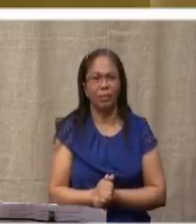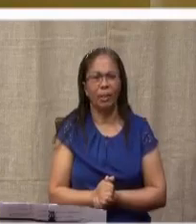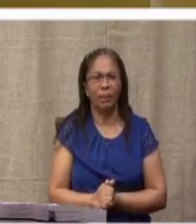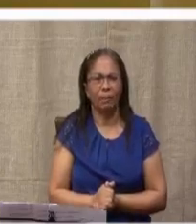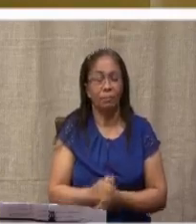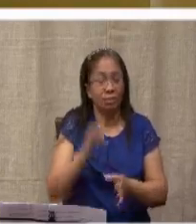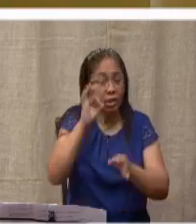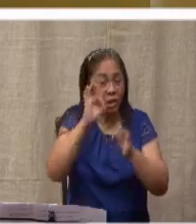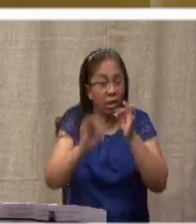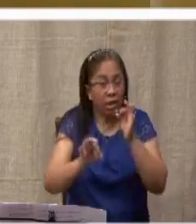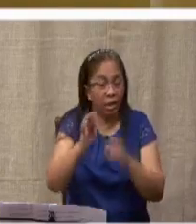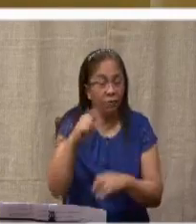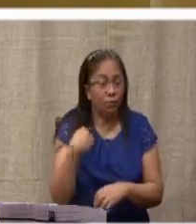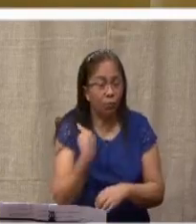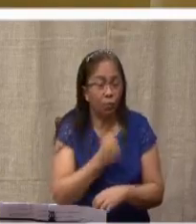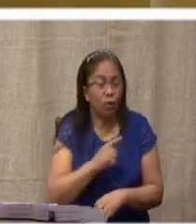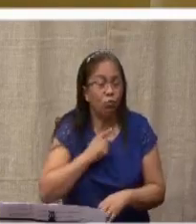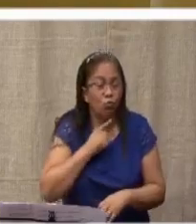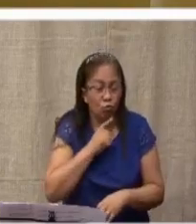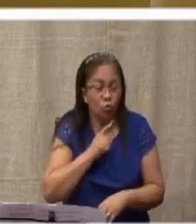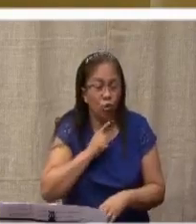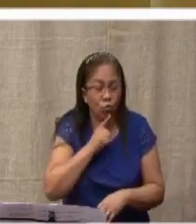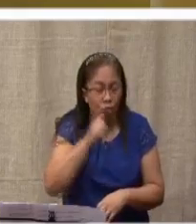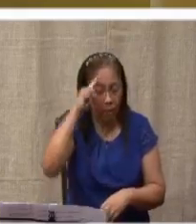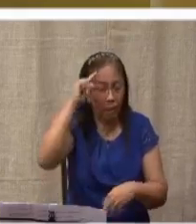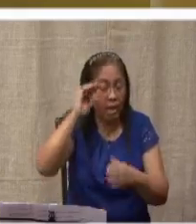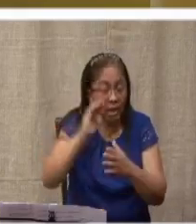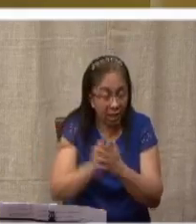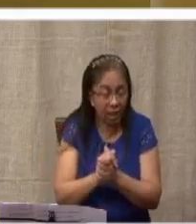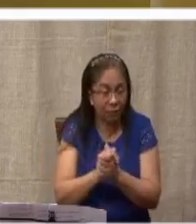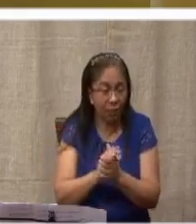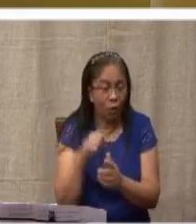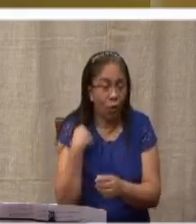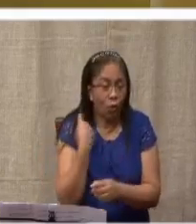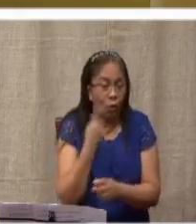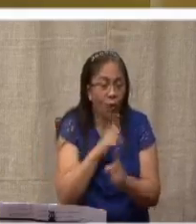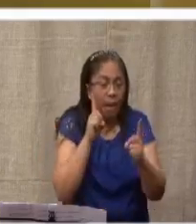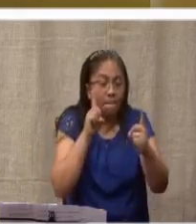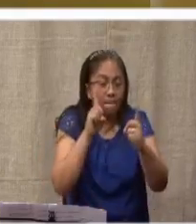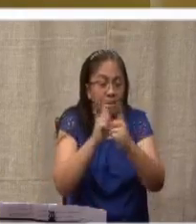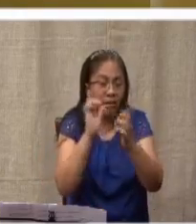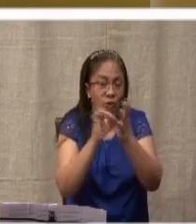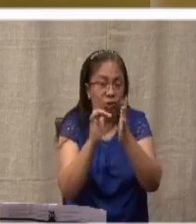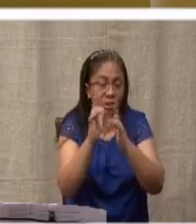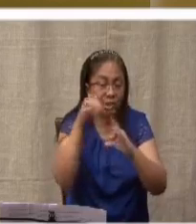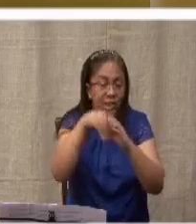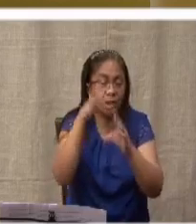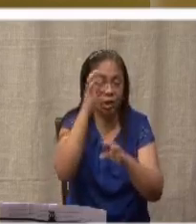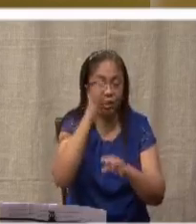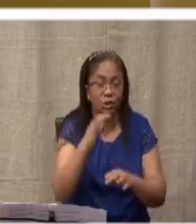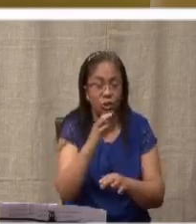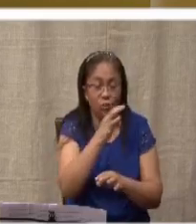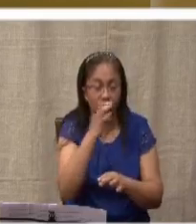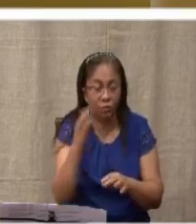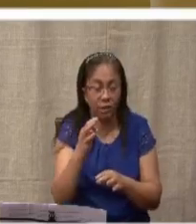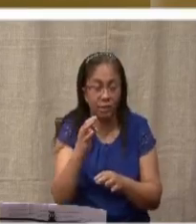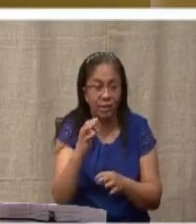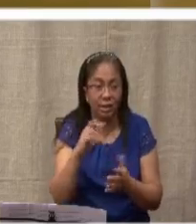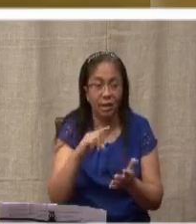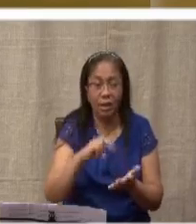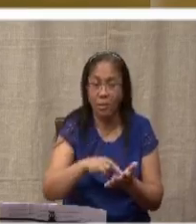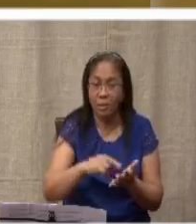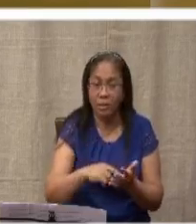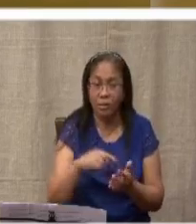believe that it is jesus christ himself that we meet when we come to the eucharist then that we have to believe that the